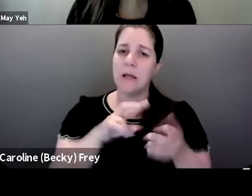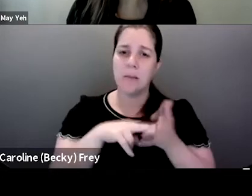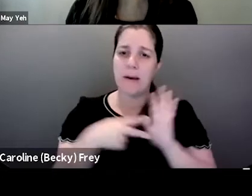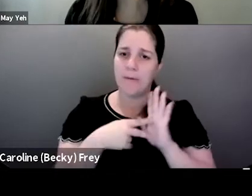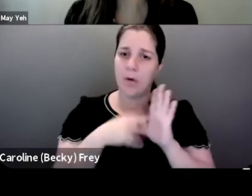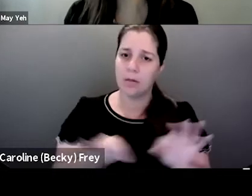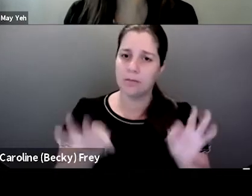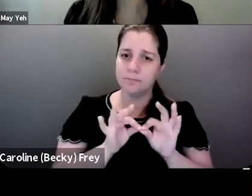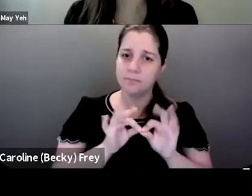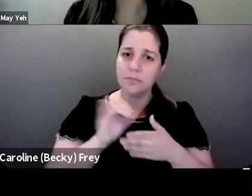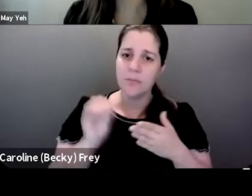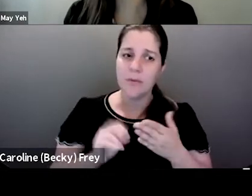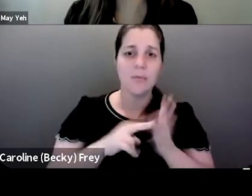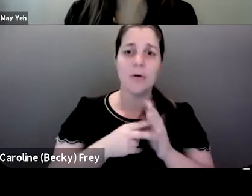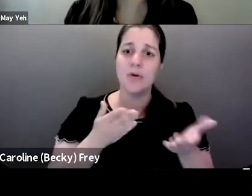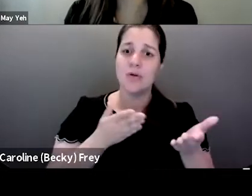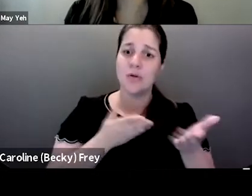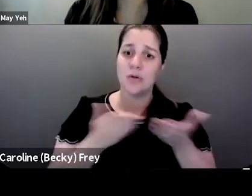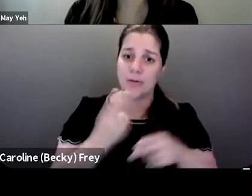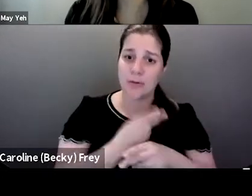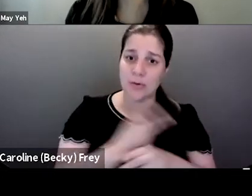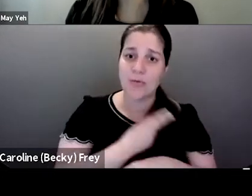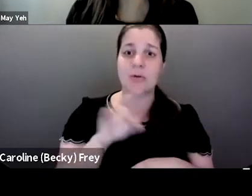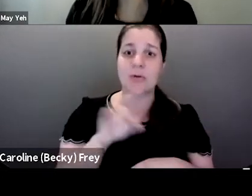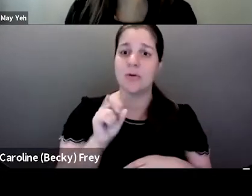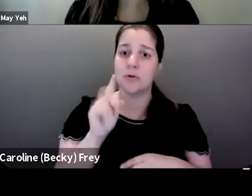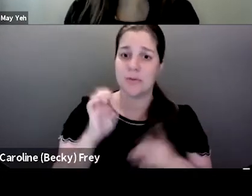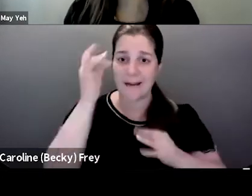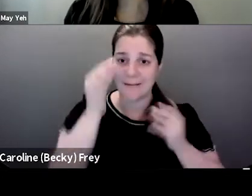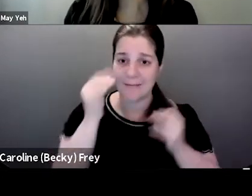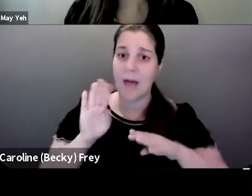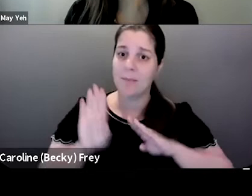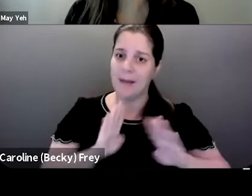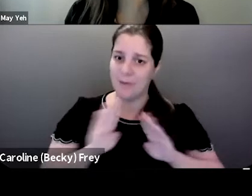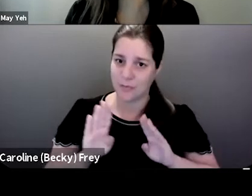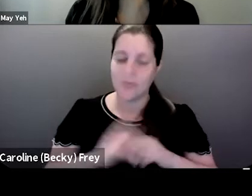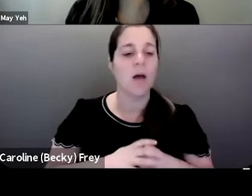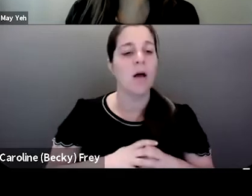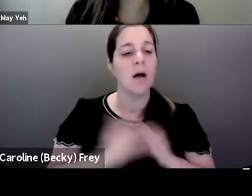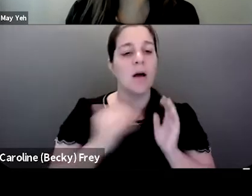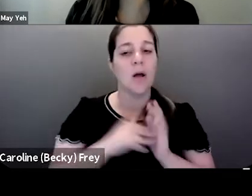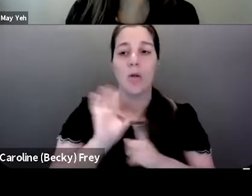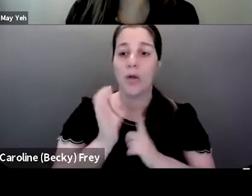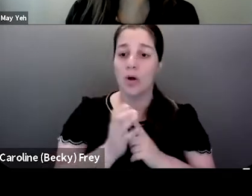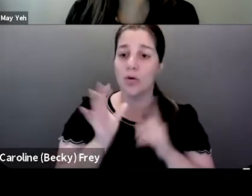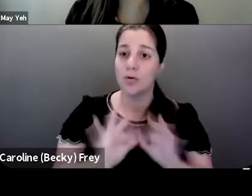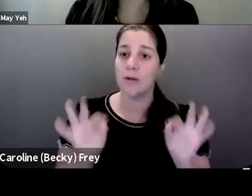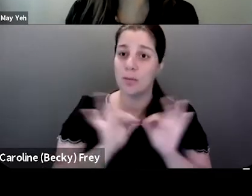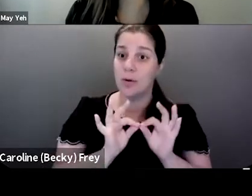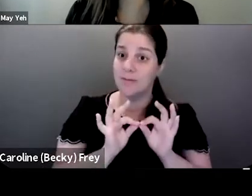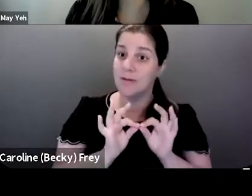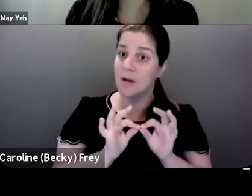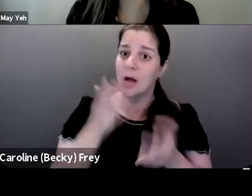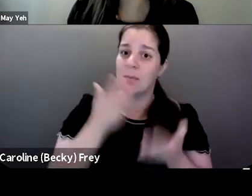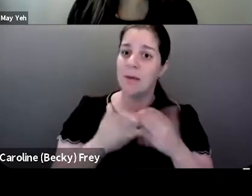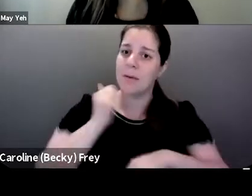service use, engagement with the intervention, or suicide-related ideation or behavior. The types of cultural factors that may be relevant may vary based upon the